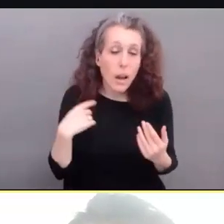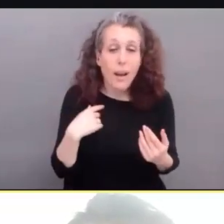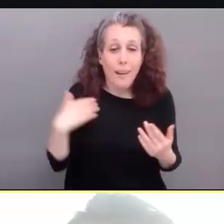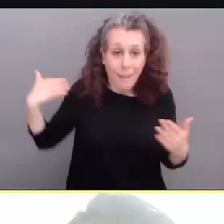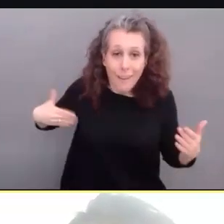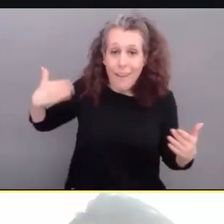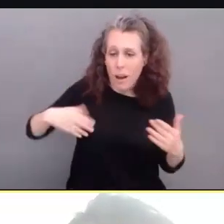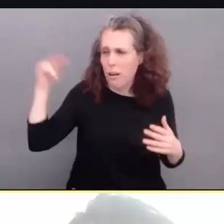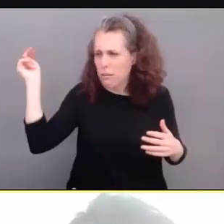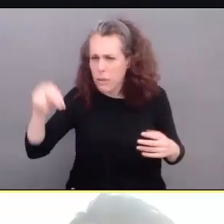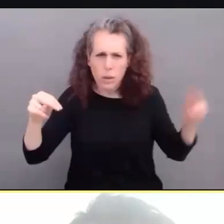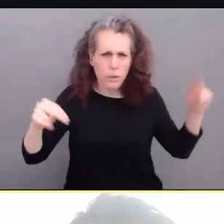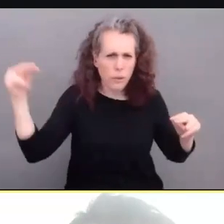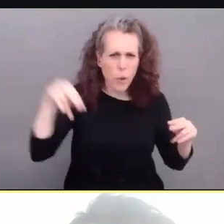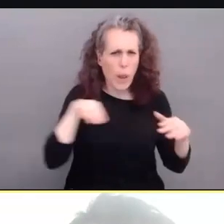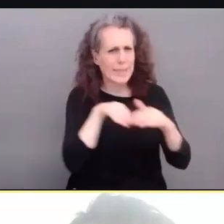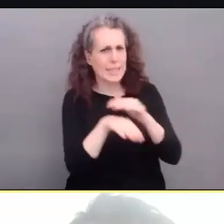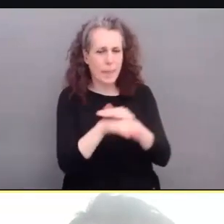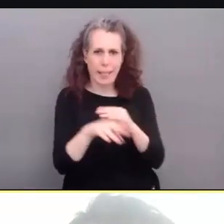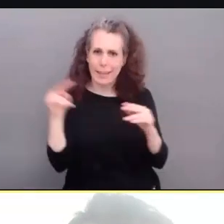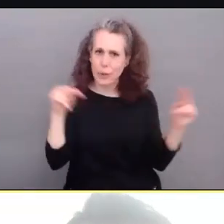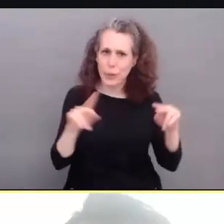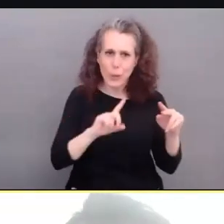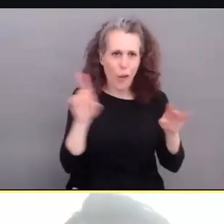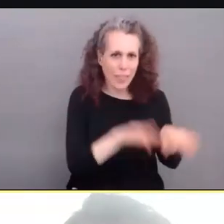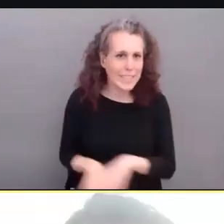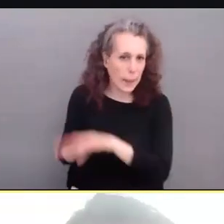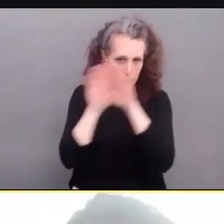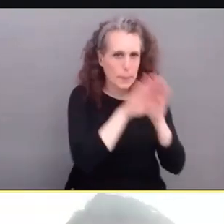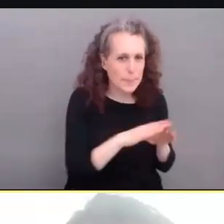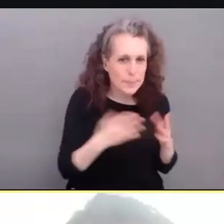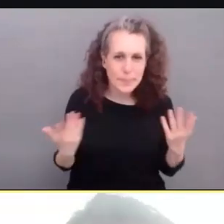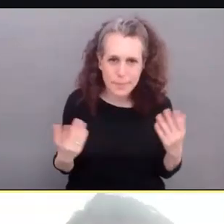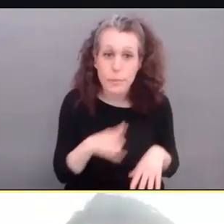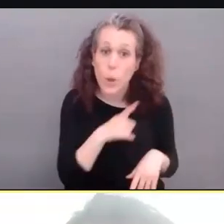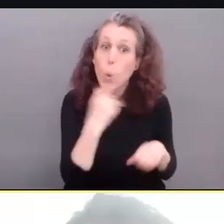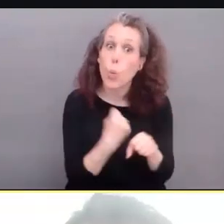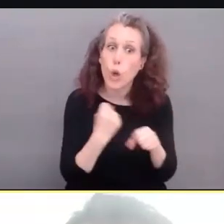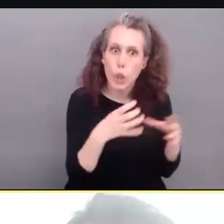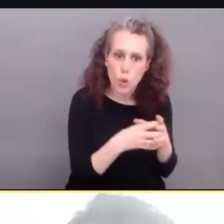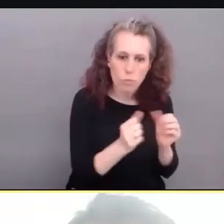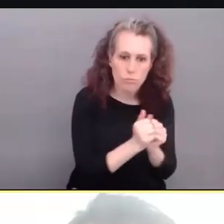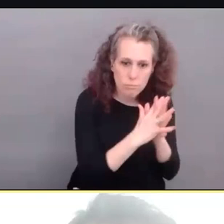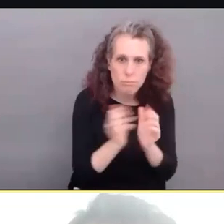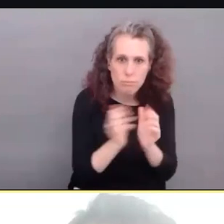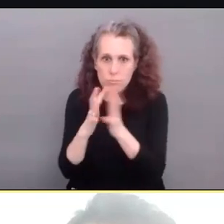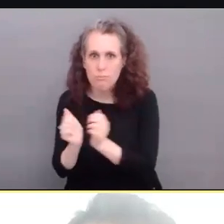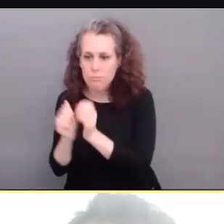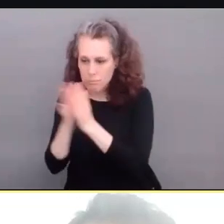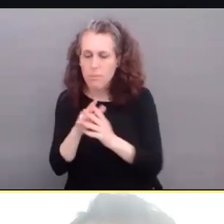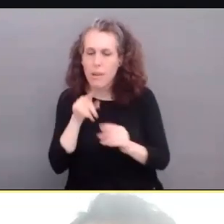different understanding of accessibility and different standardization working groups, so this issue would be good to